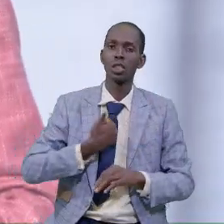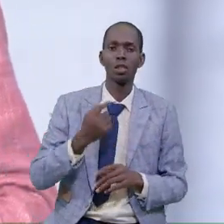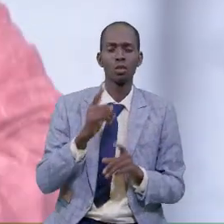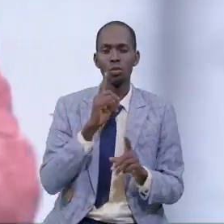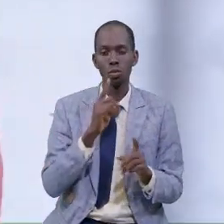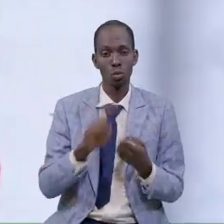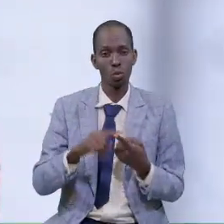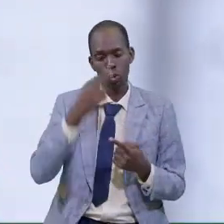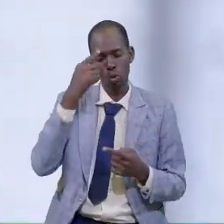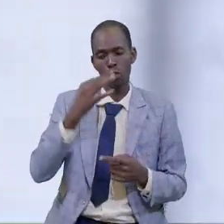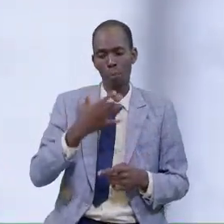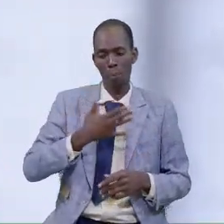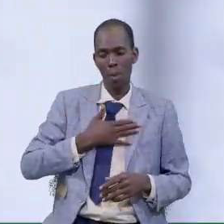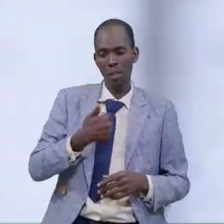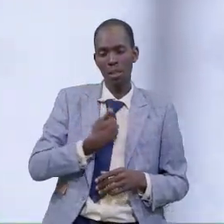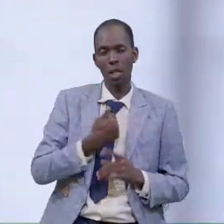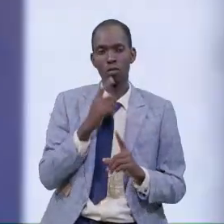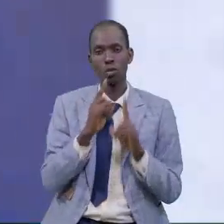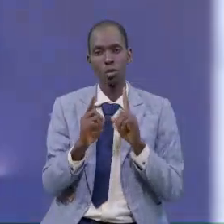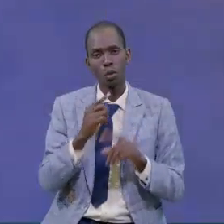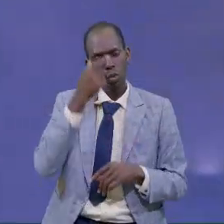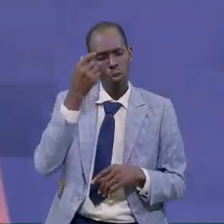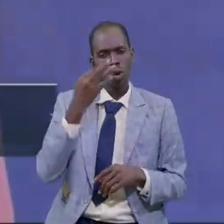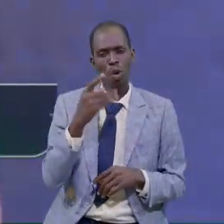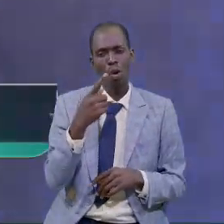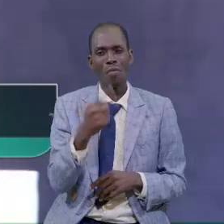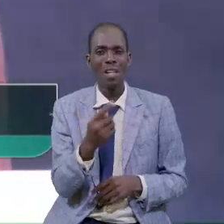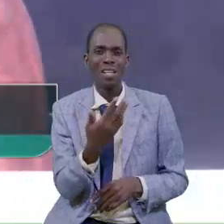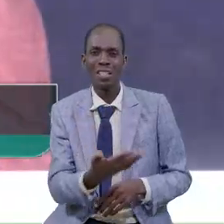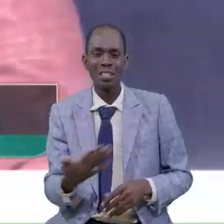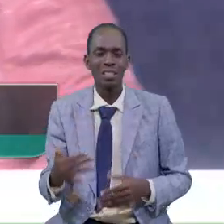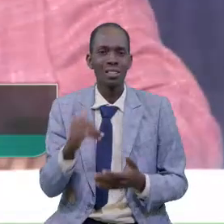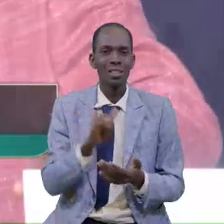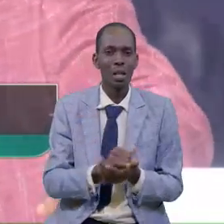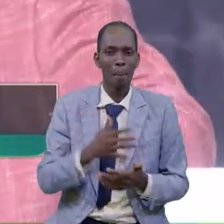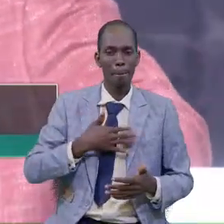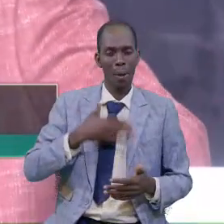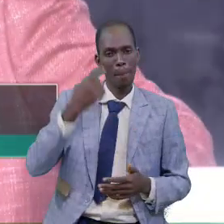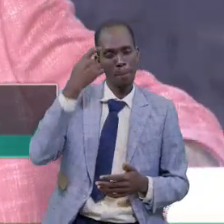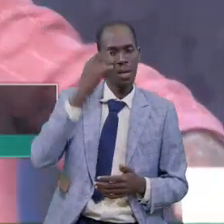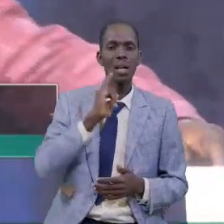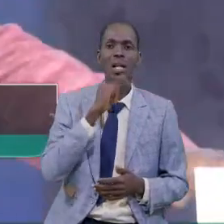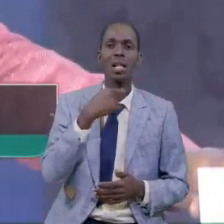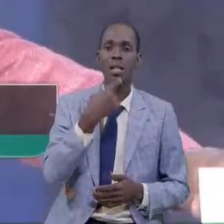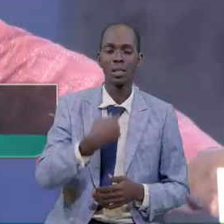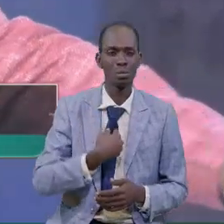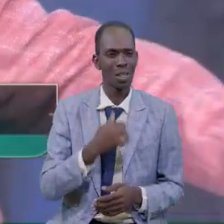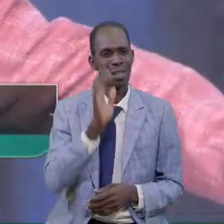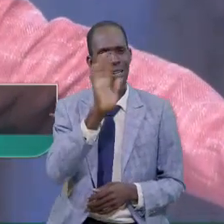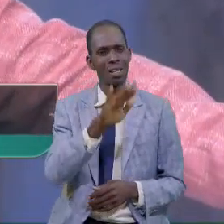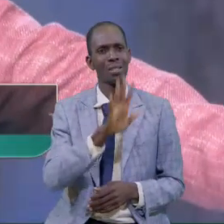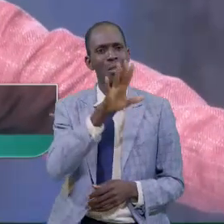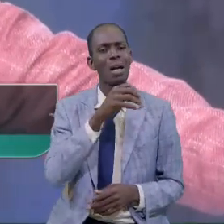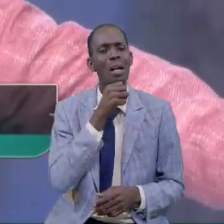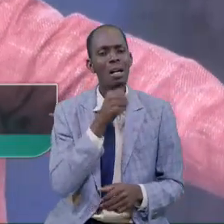self-talk. Of the thing that my mind is telling me, that's enough at your age. You have even done better